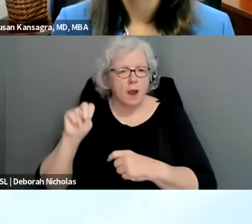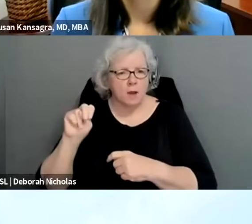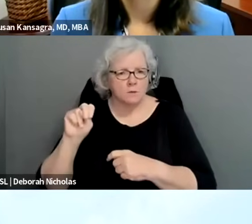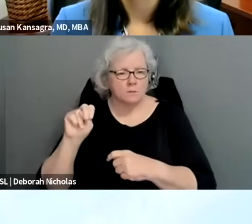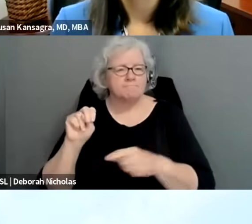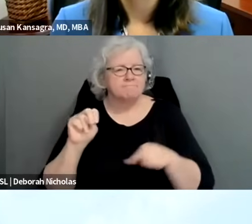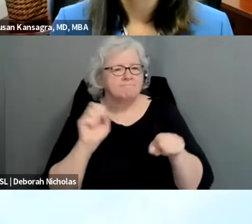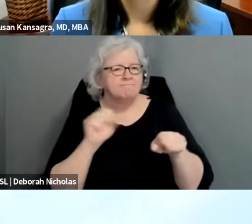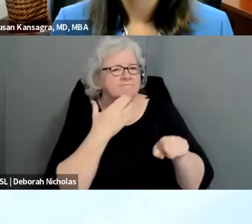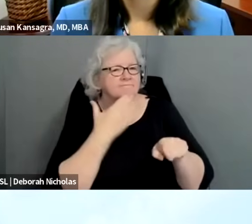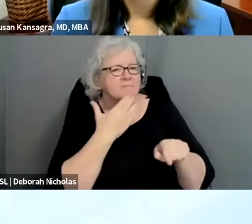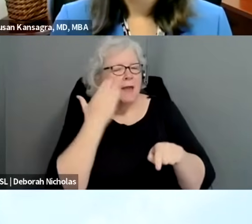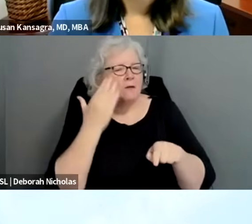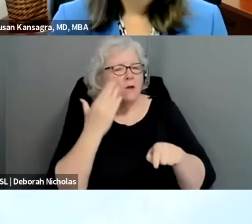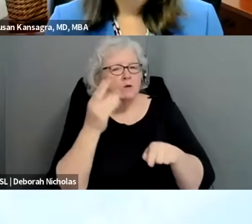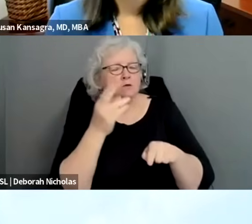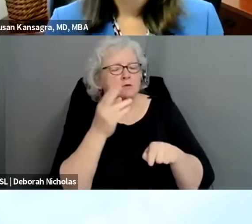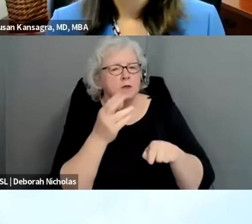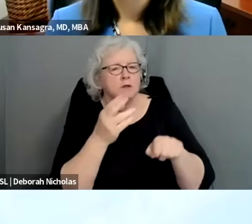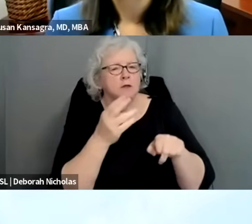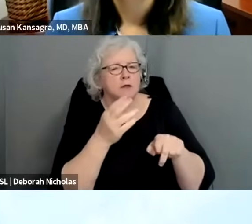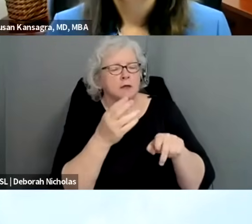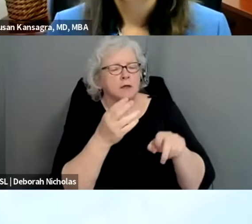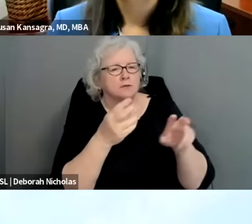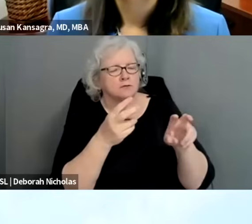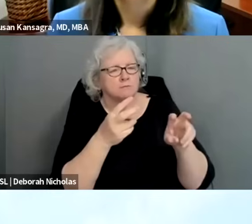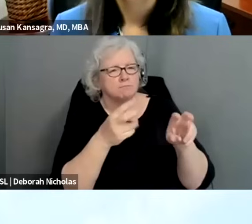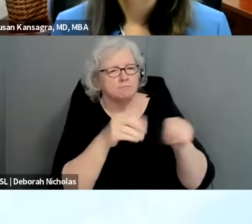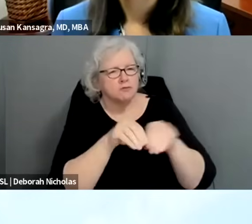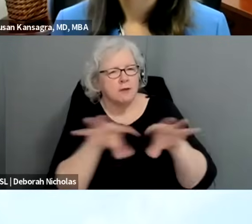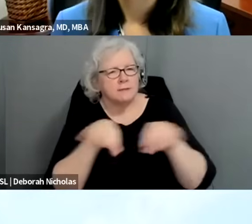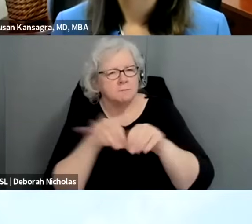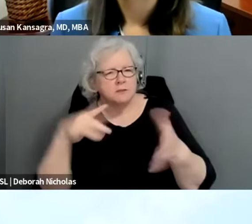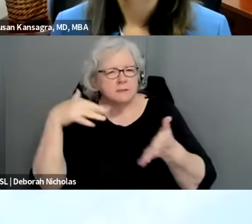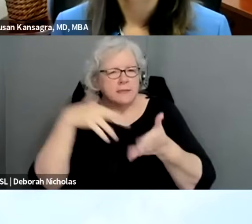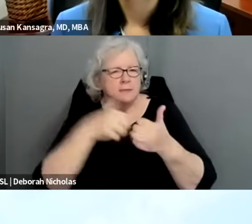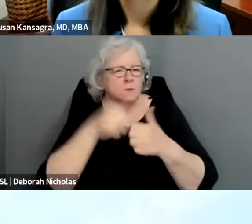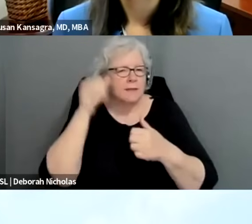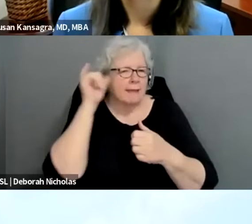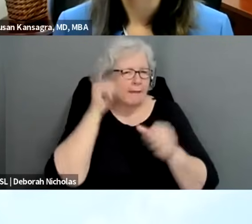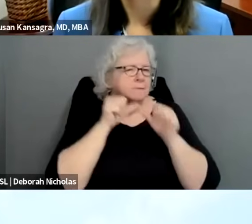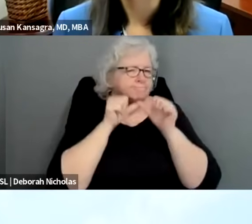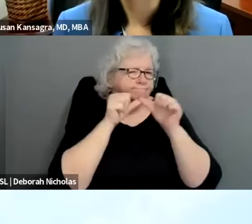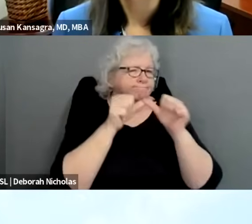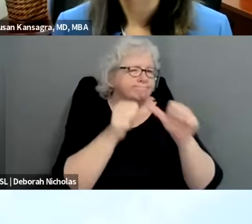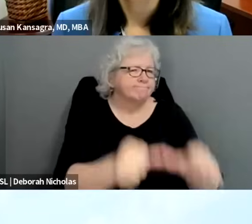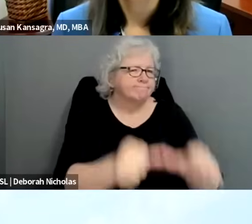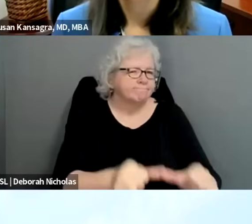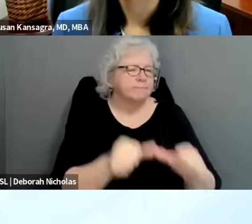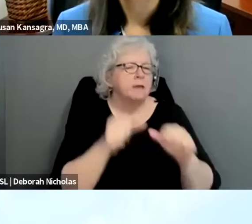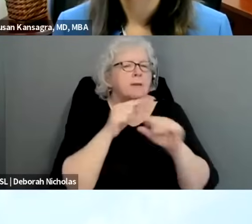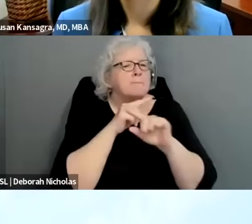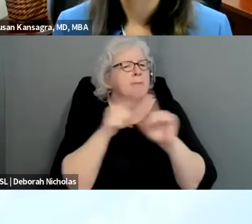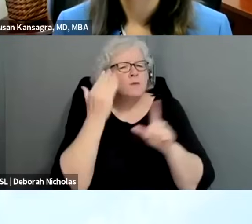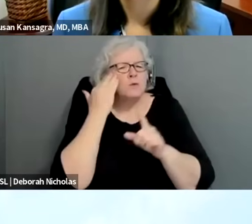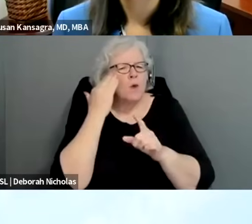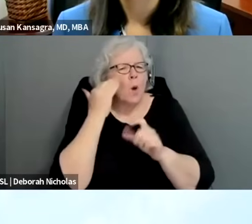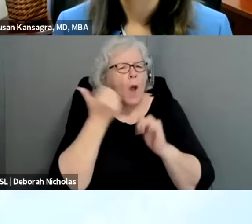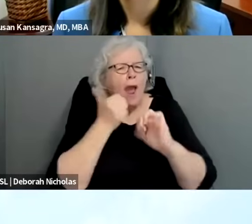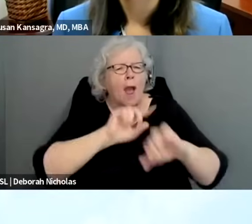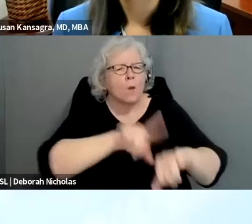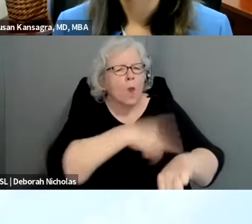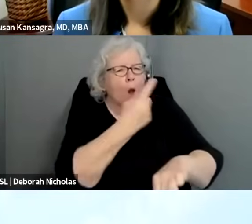studies with the cattle are ongoing, but do you have any early information about how long cattle